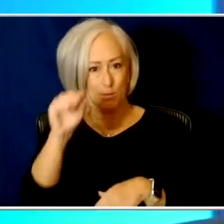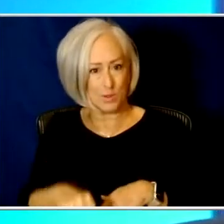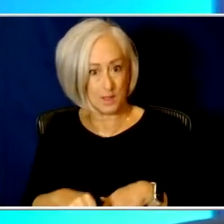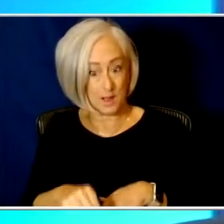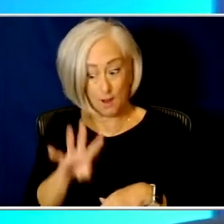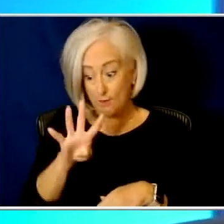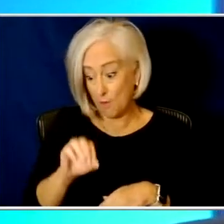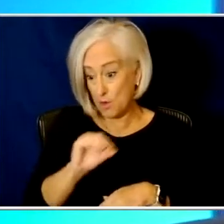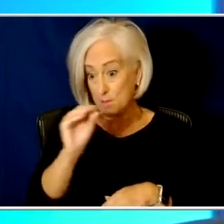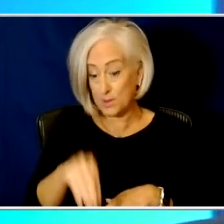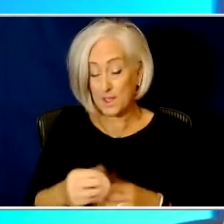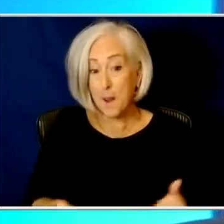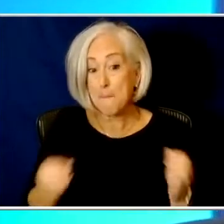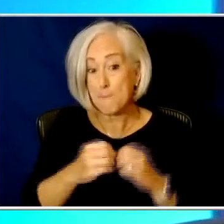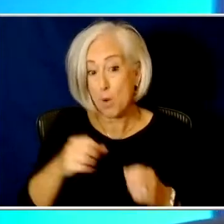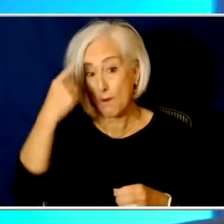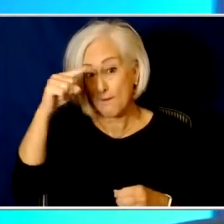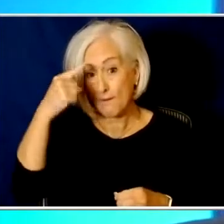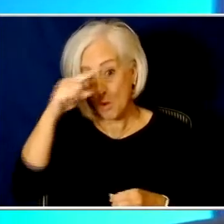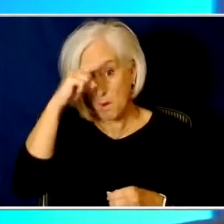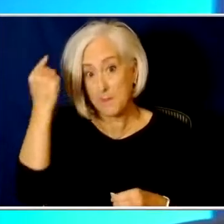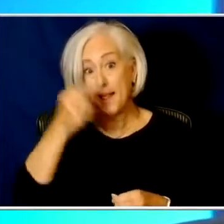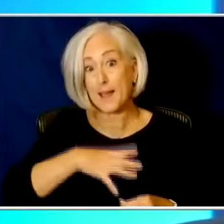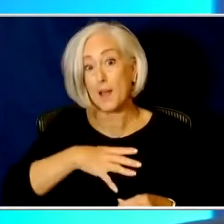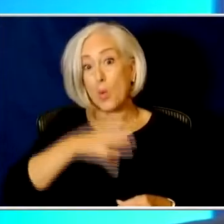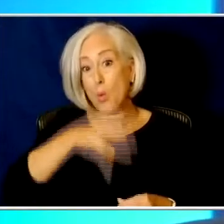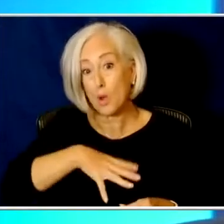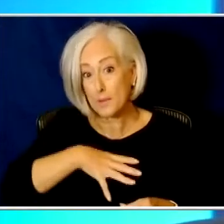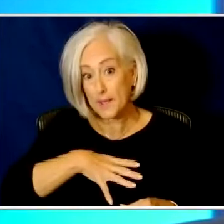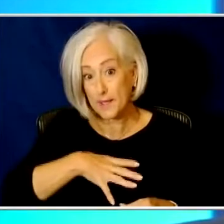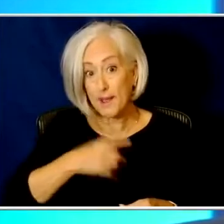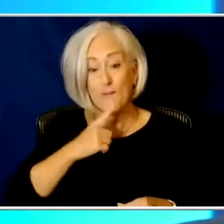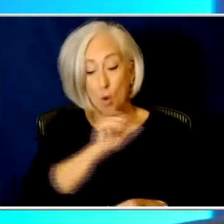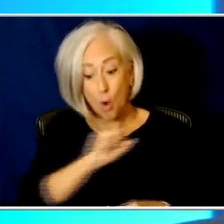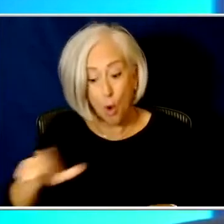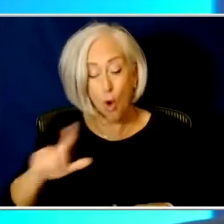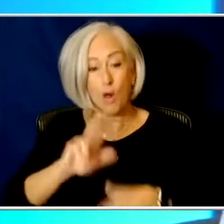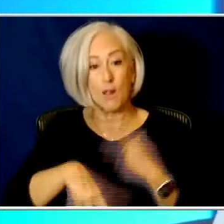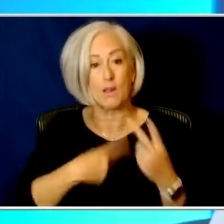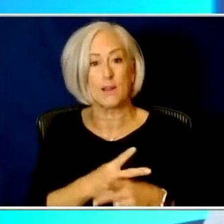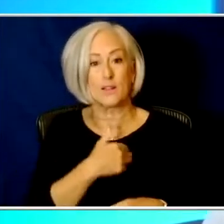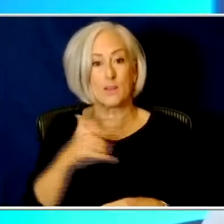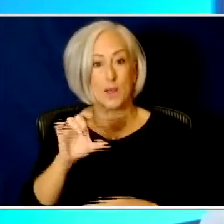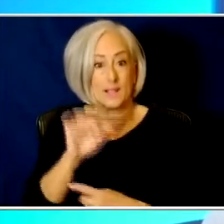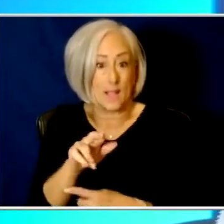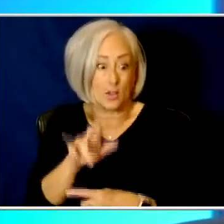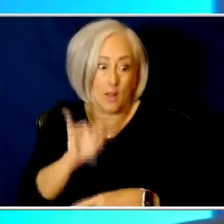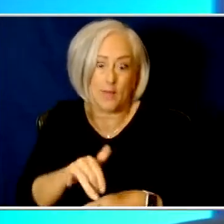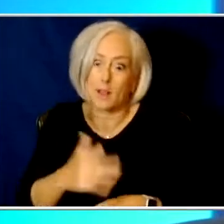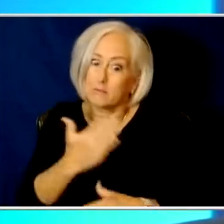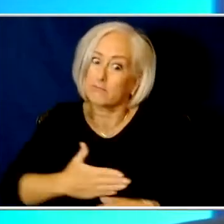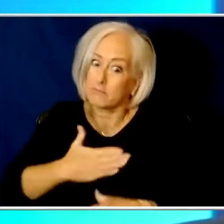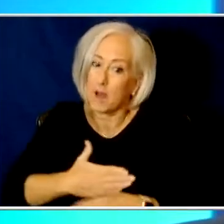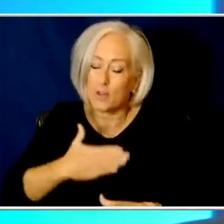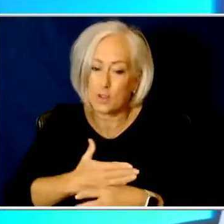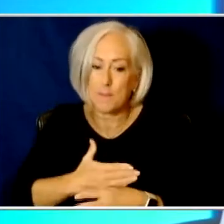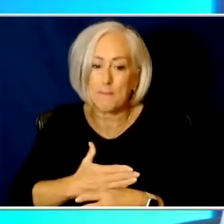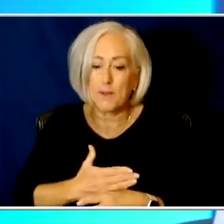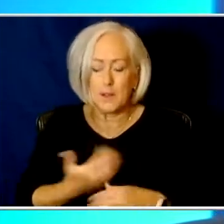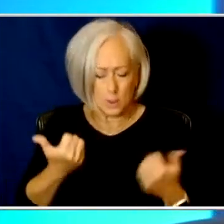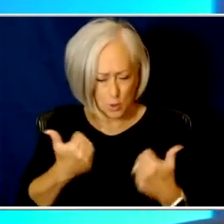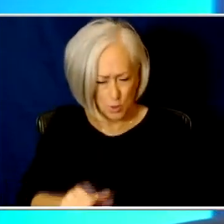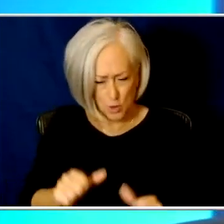rate for all types of breast cancer, which is very disturbing for all of us. So really trying to understand the biology of the cancer. What